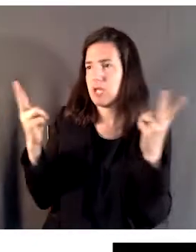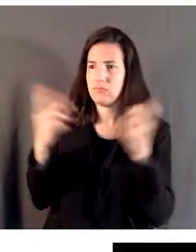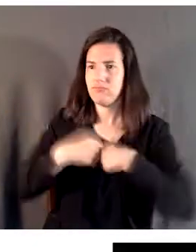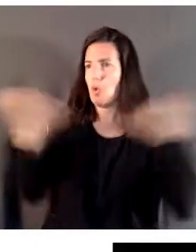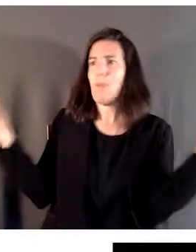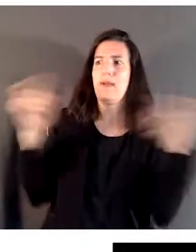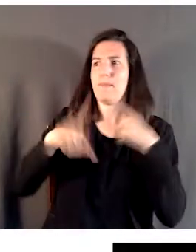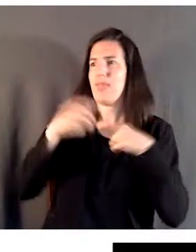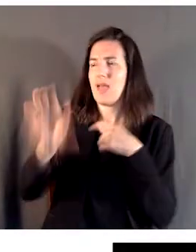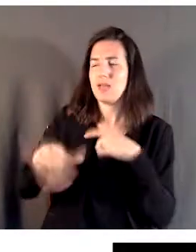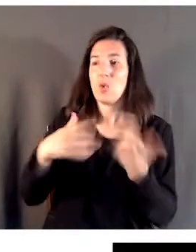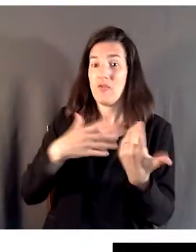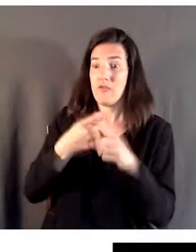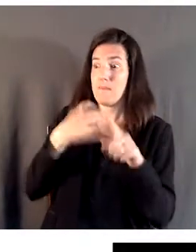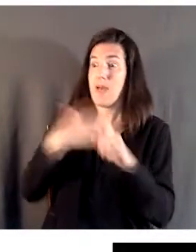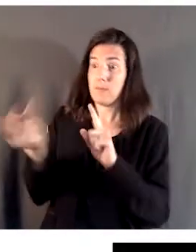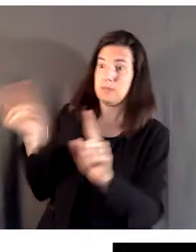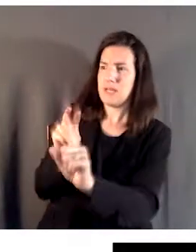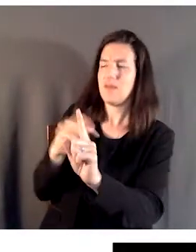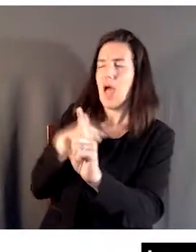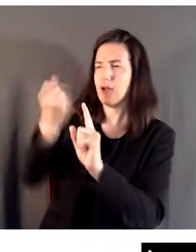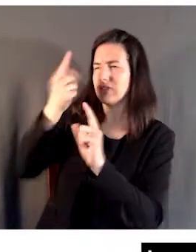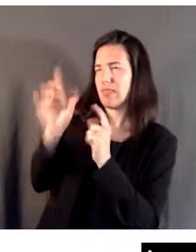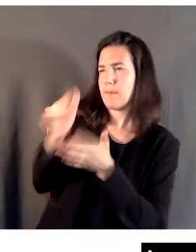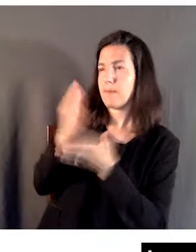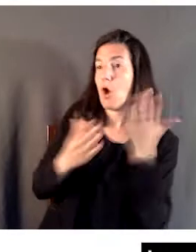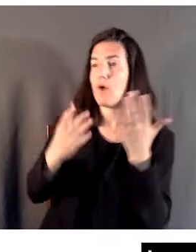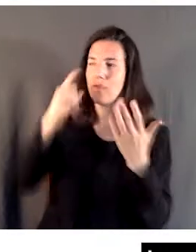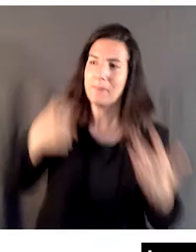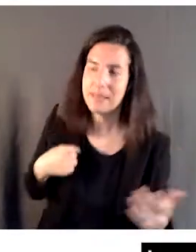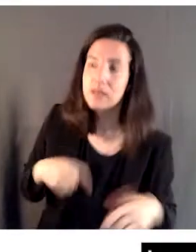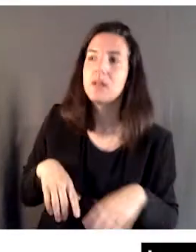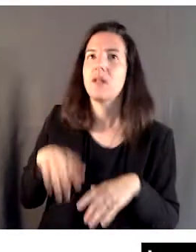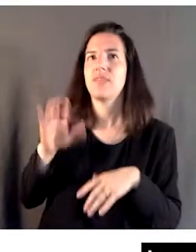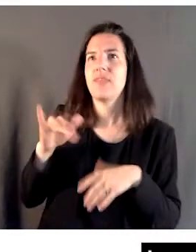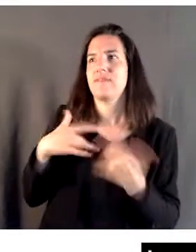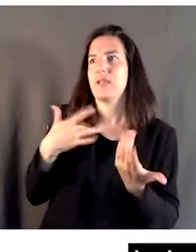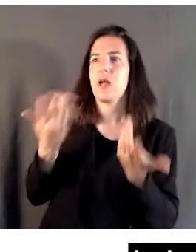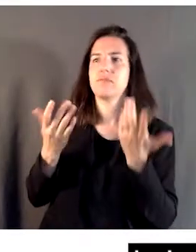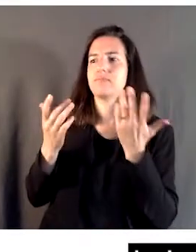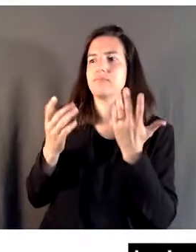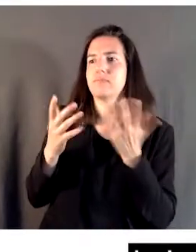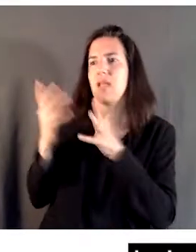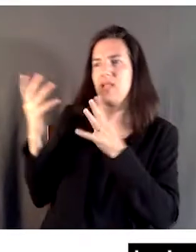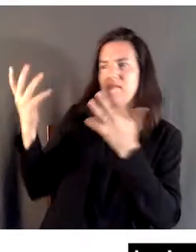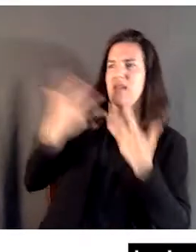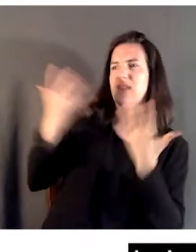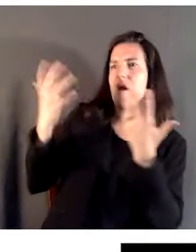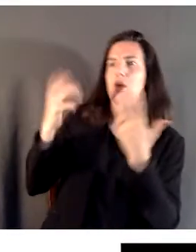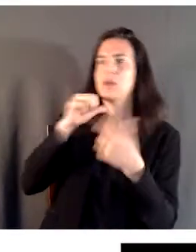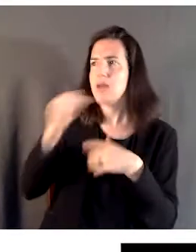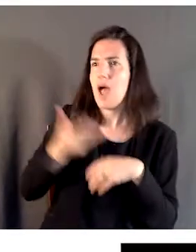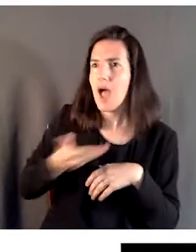my perspective, understand that piece for me, that being left out, that not being hired, not being considered, and